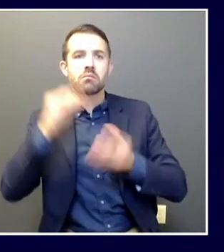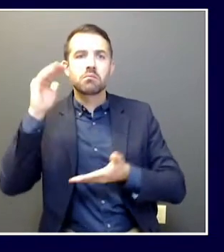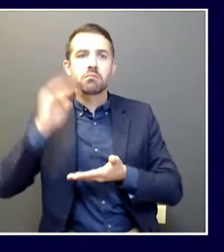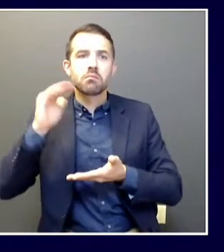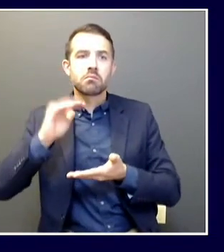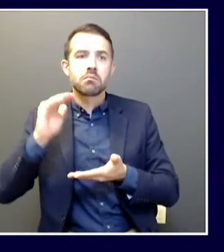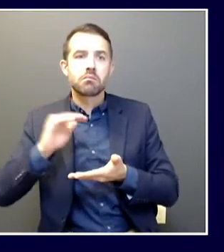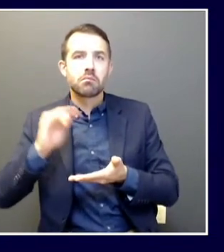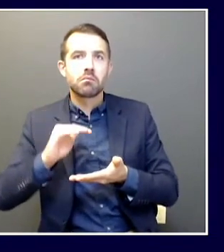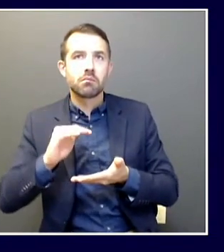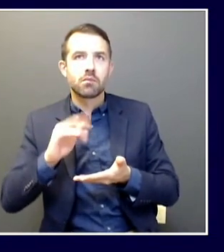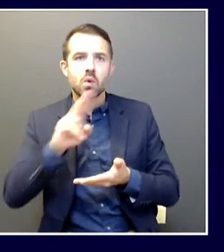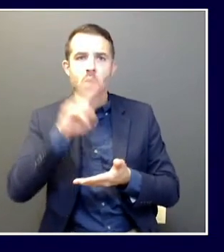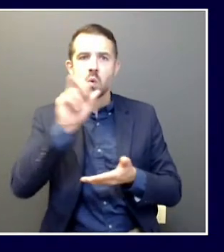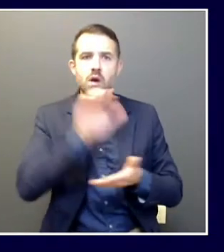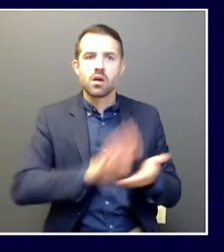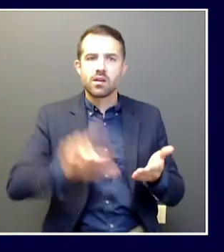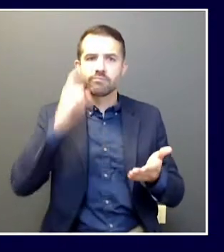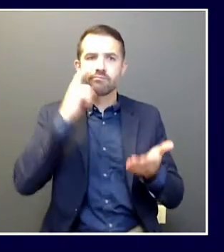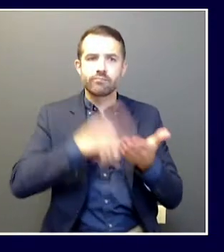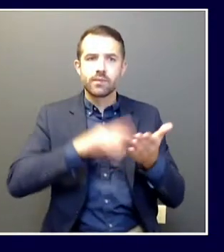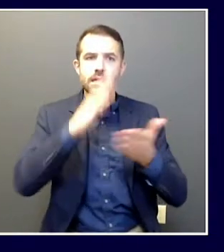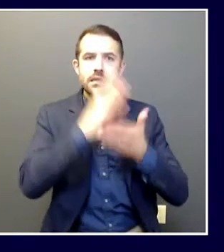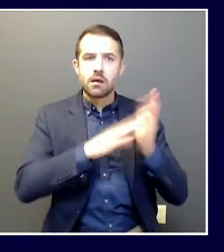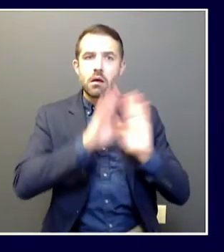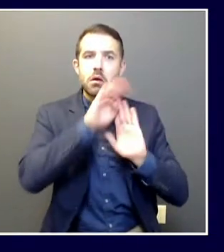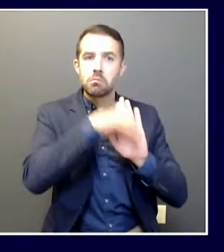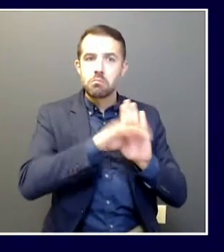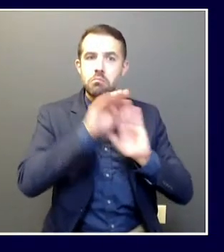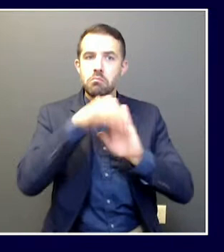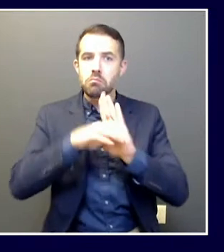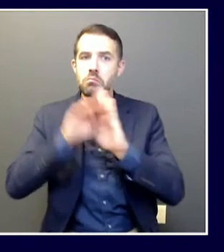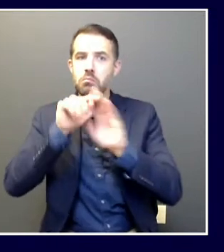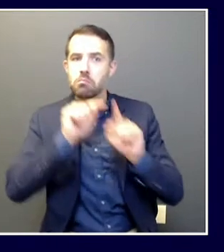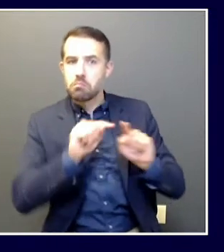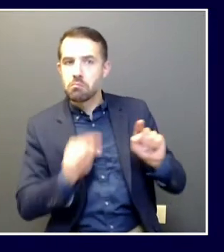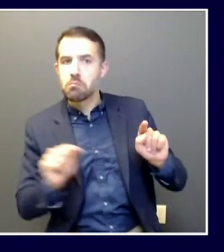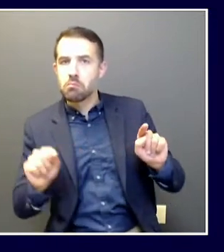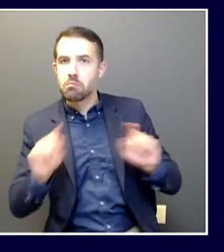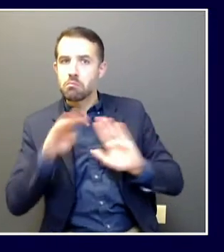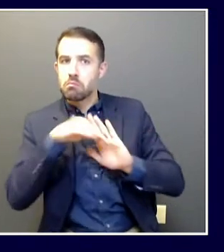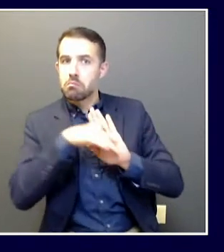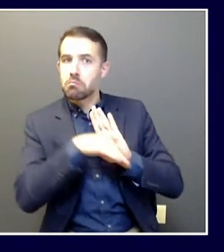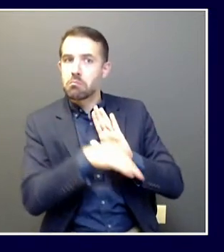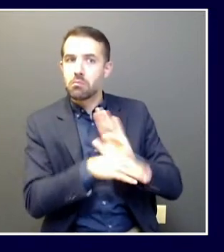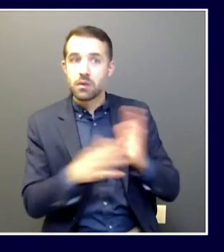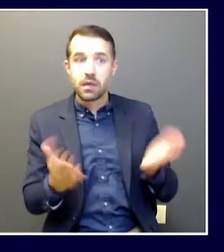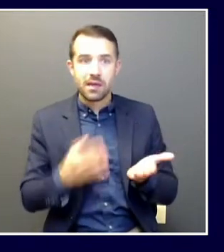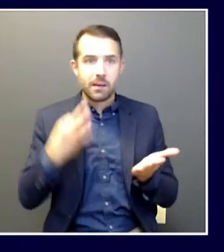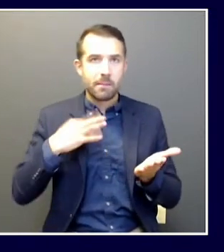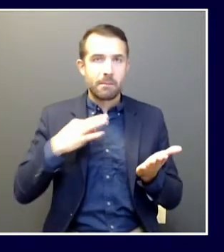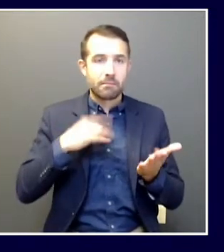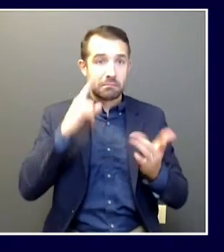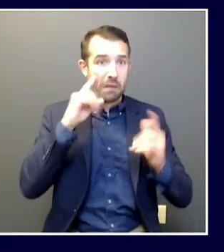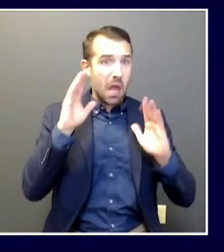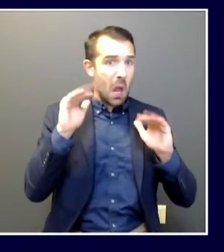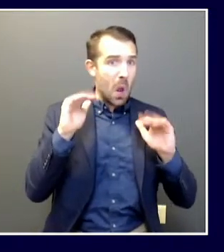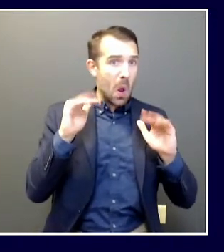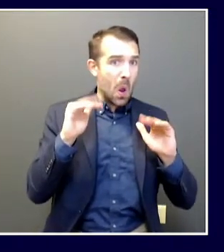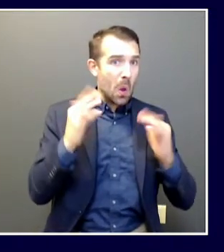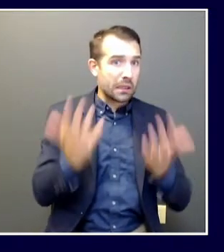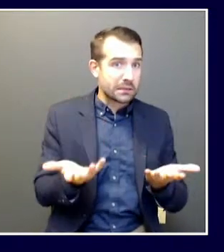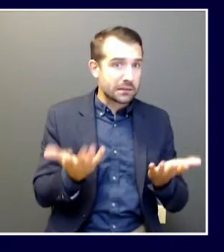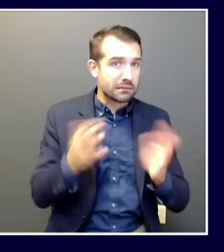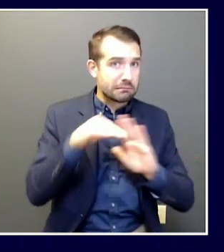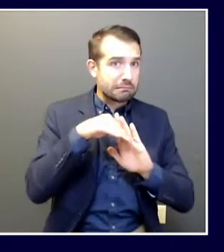are possibly, fingers crossed, beginning to see in the state of Maine. The daily caseload is down a bit over the last 2